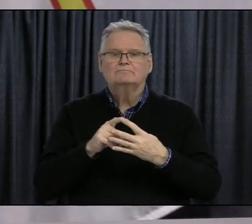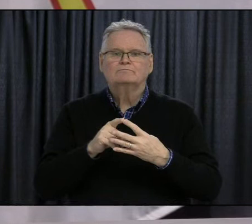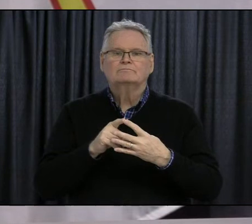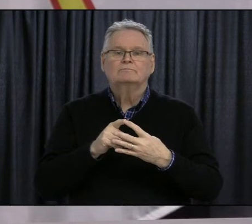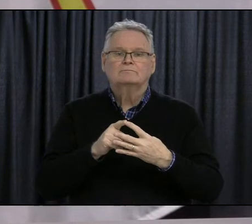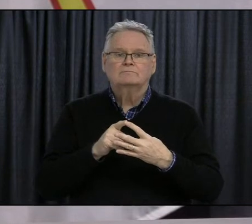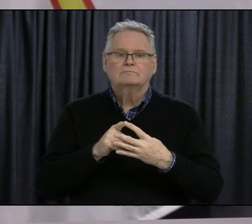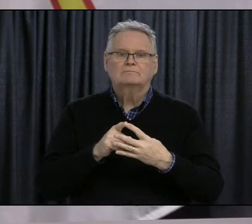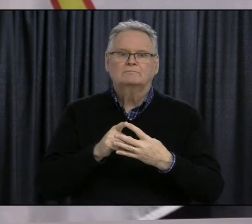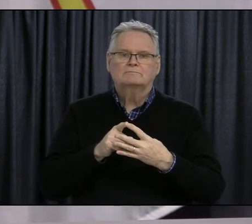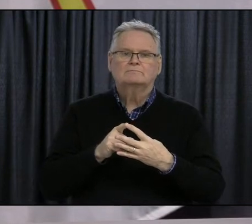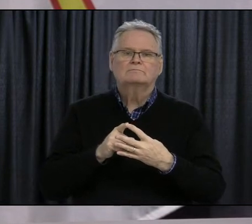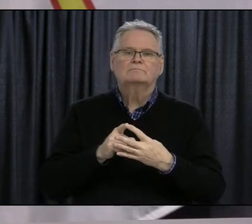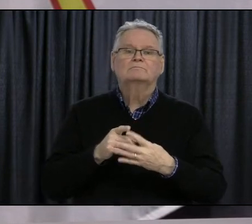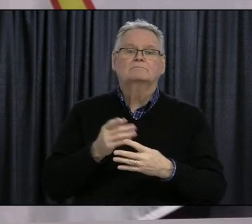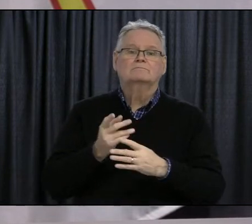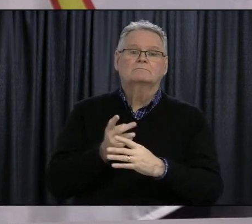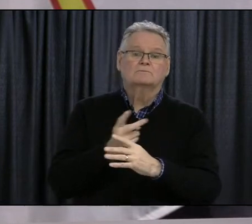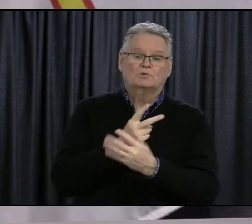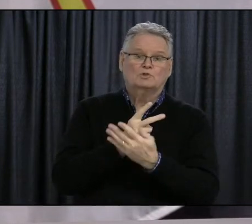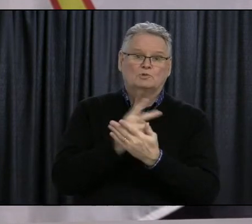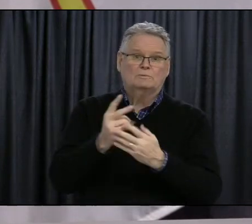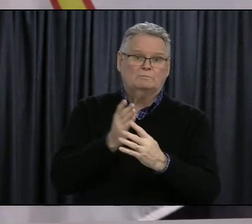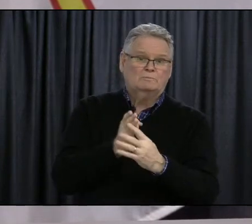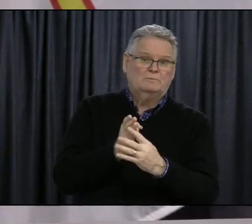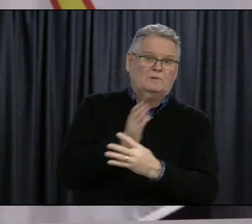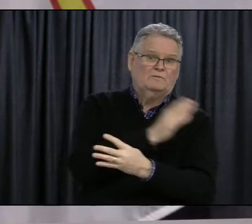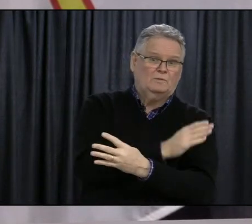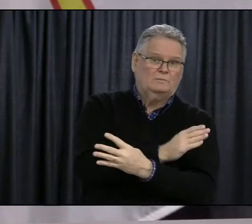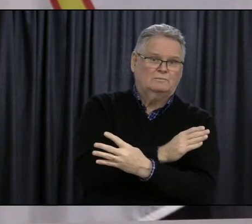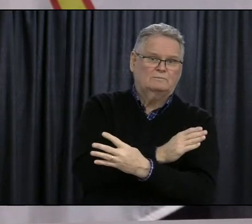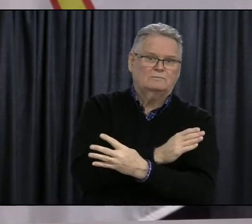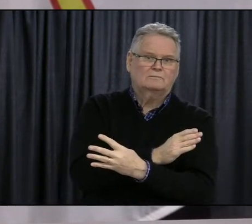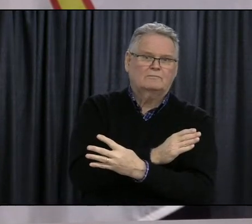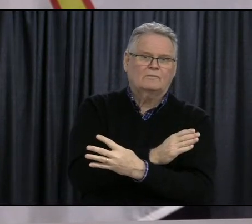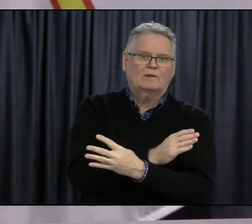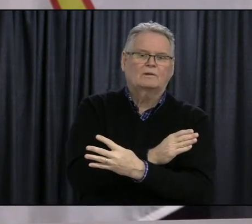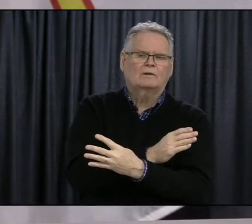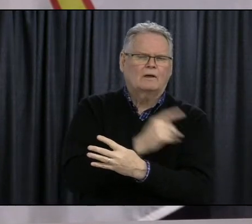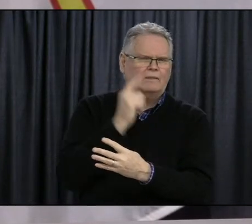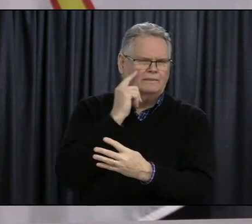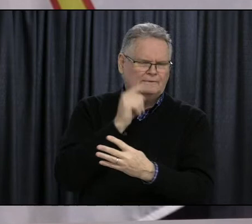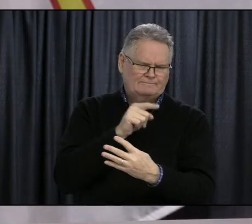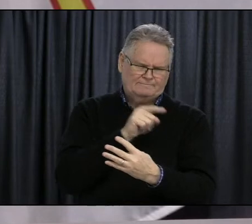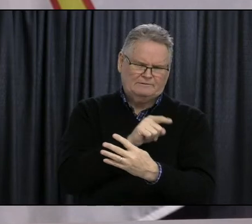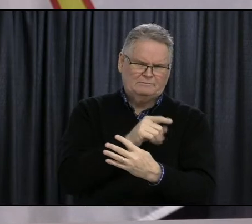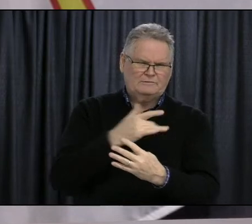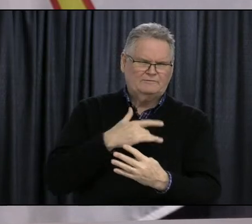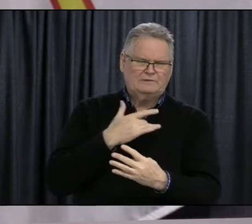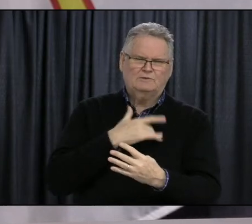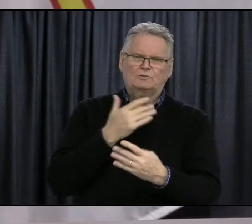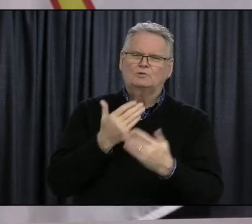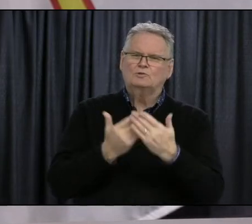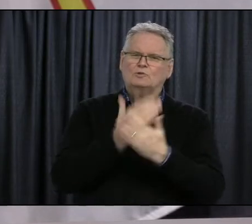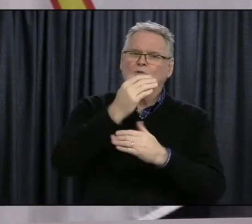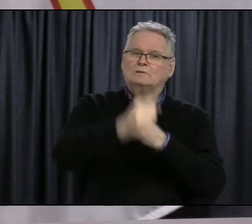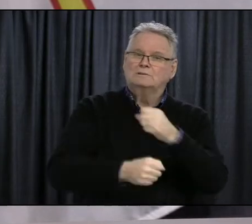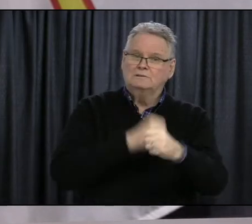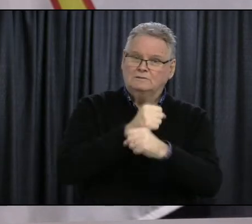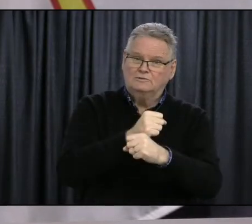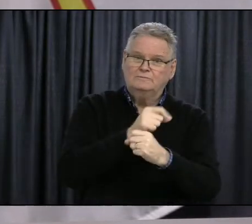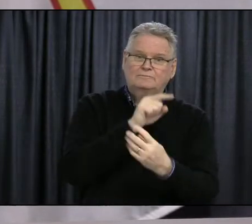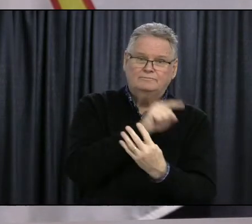that COVID can raise its head anywhere at any time, and we must not let our guard down. Remember to keep your